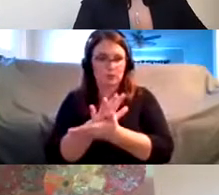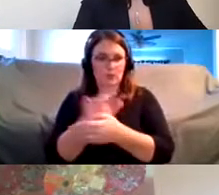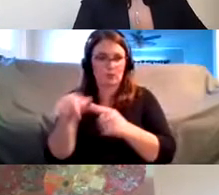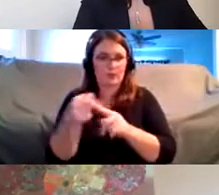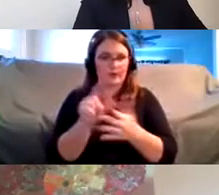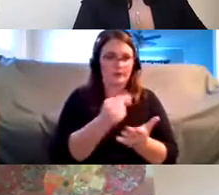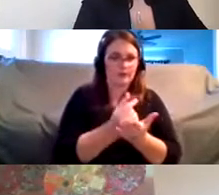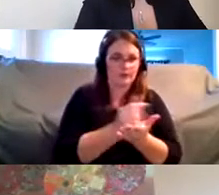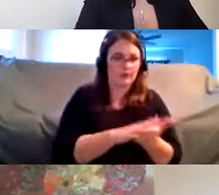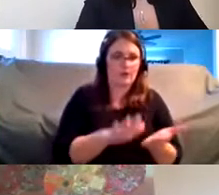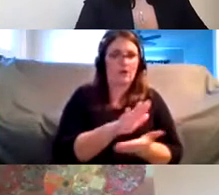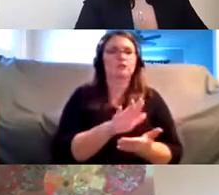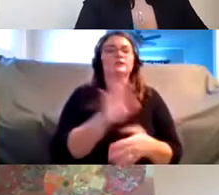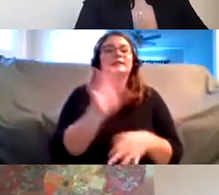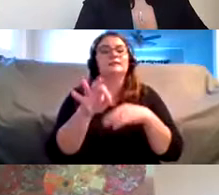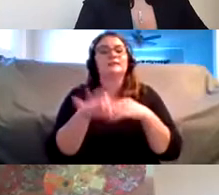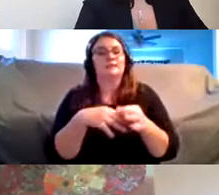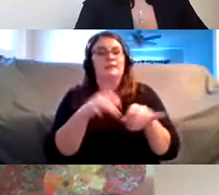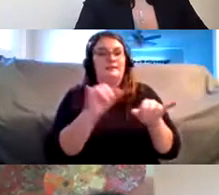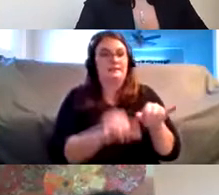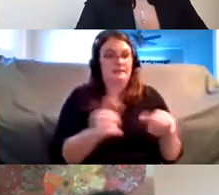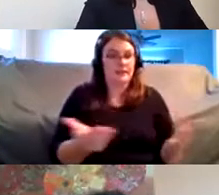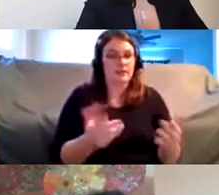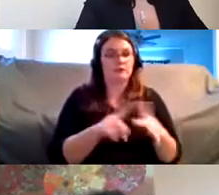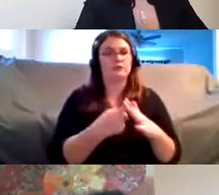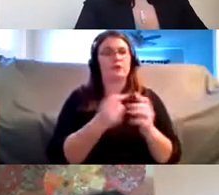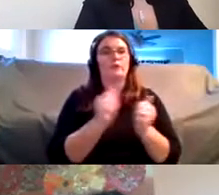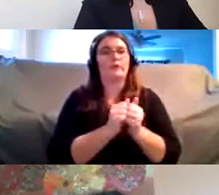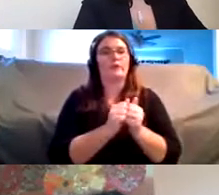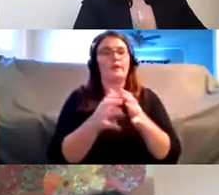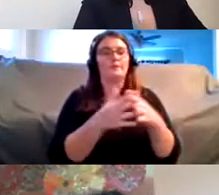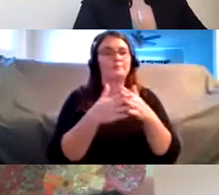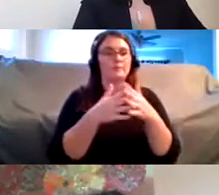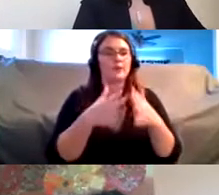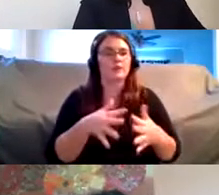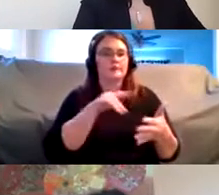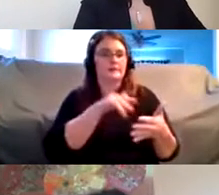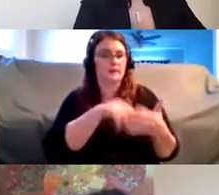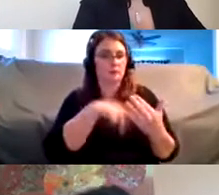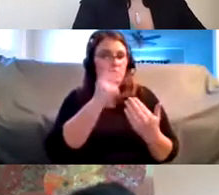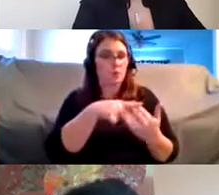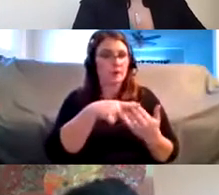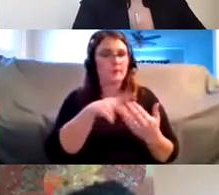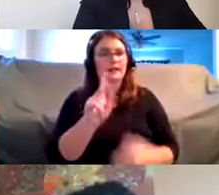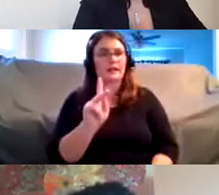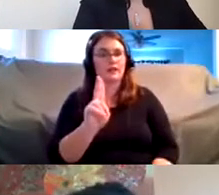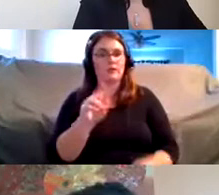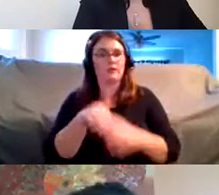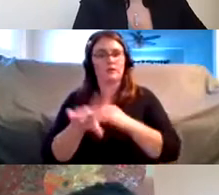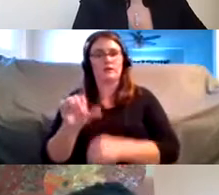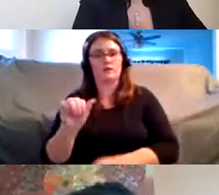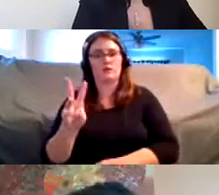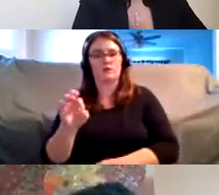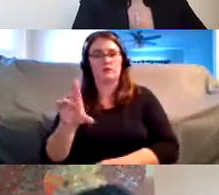stayed and started in the American Studies program at KU in Lawrence, and then had a faculty member reach out and